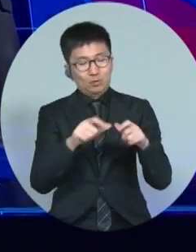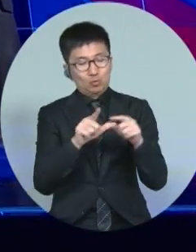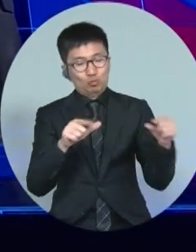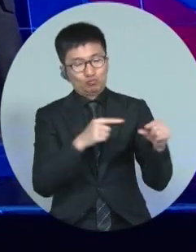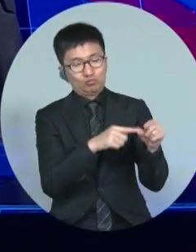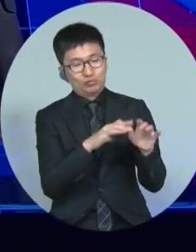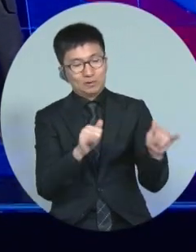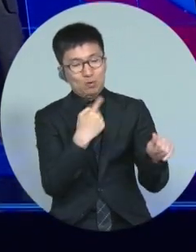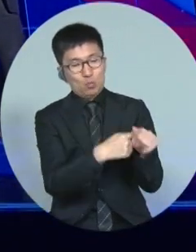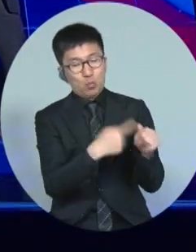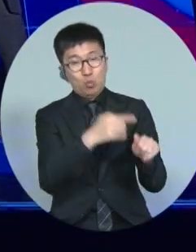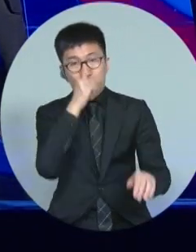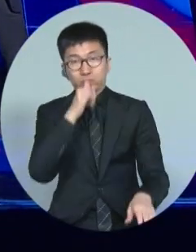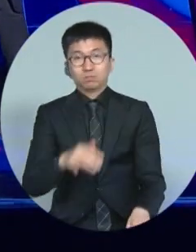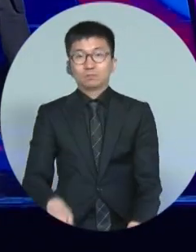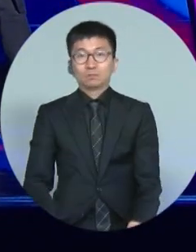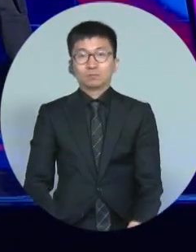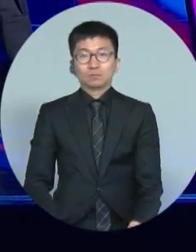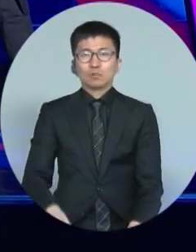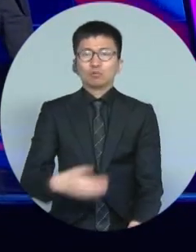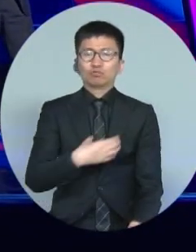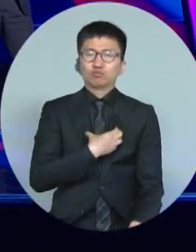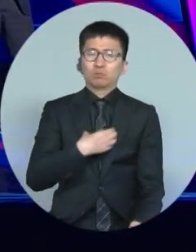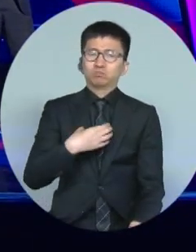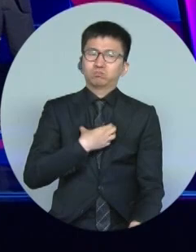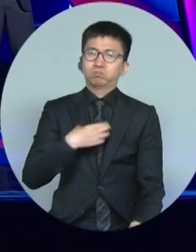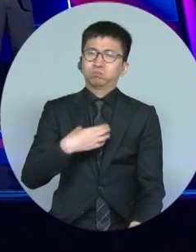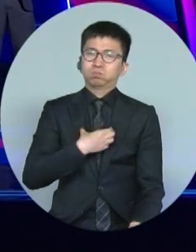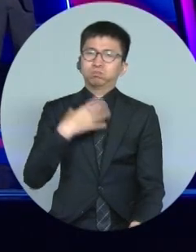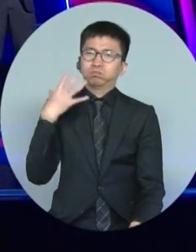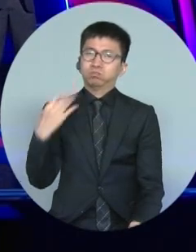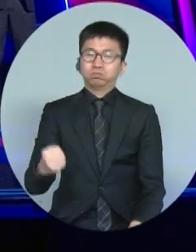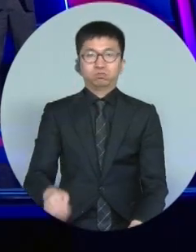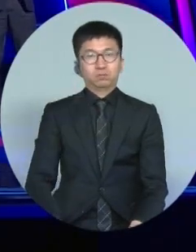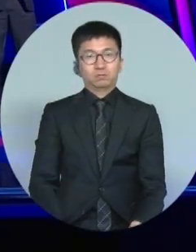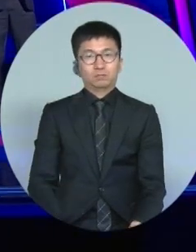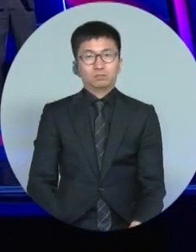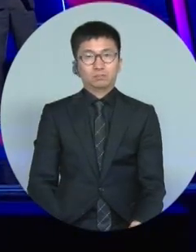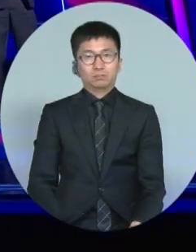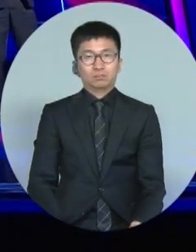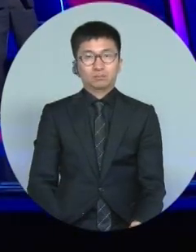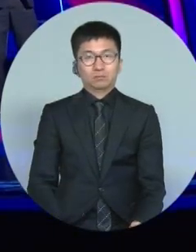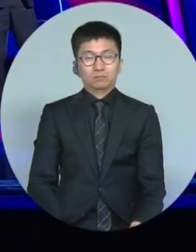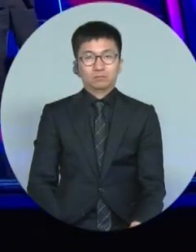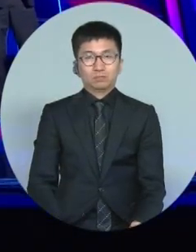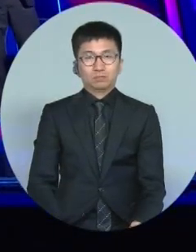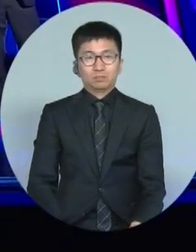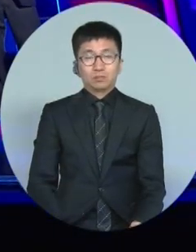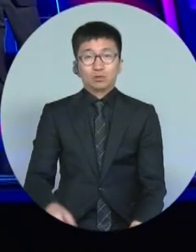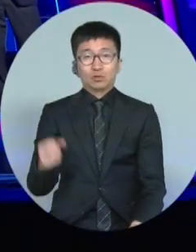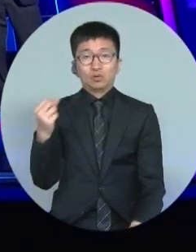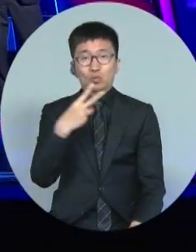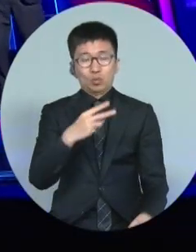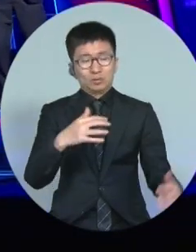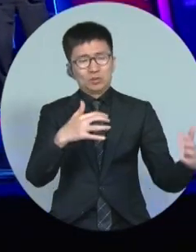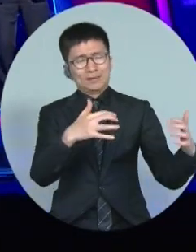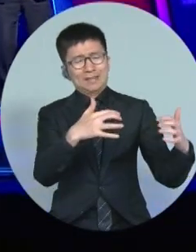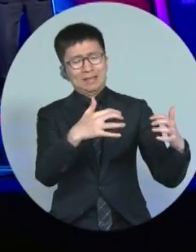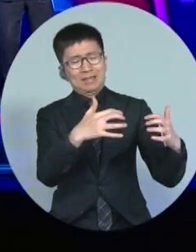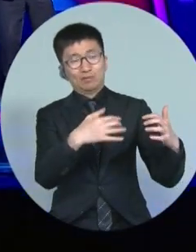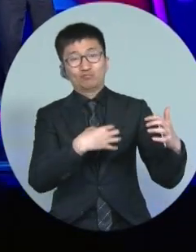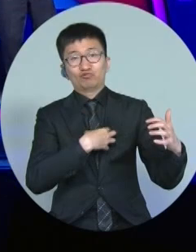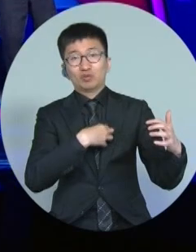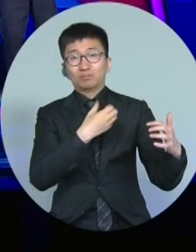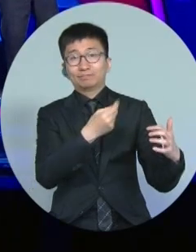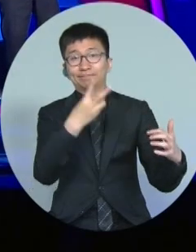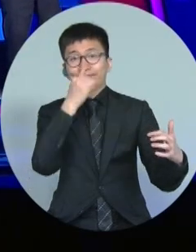taking place at the same time as the geopolitical developments of this global transformation mean that